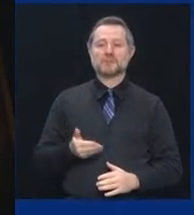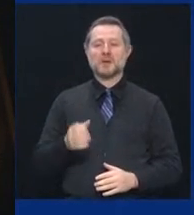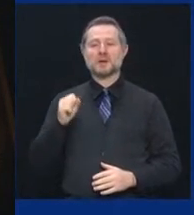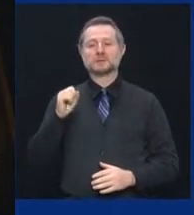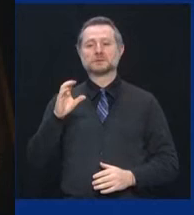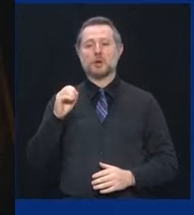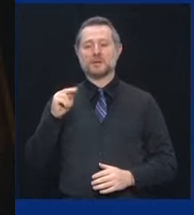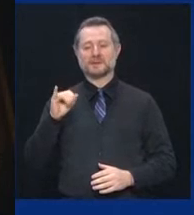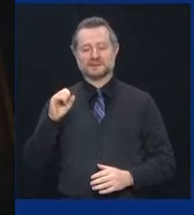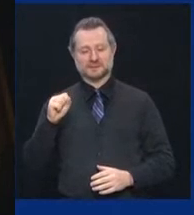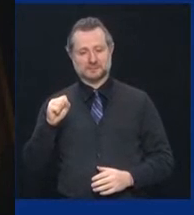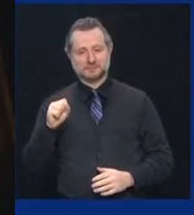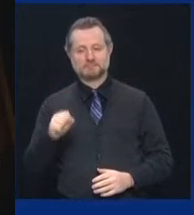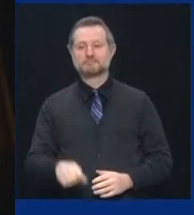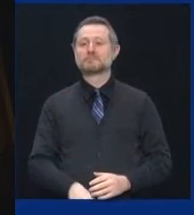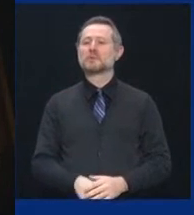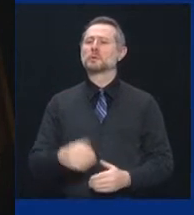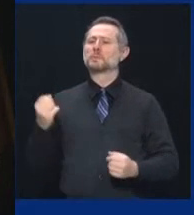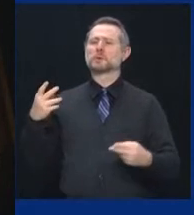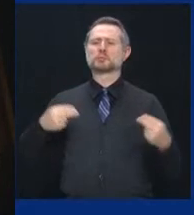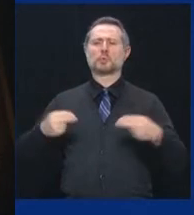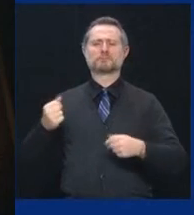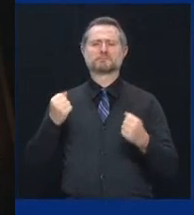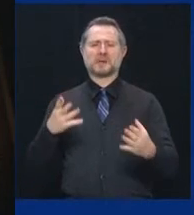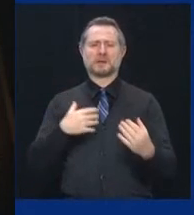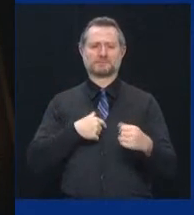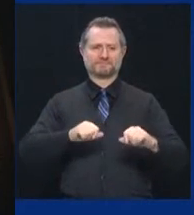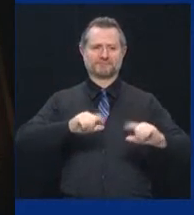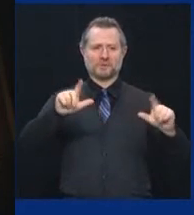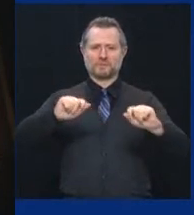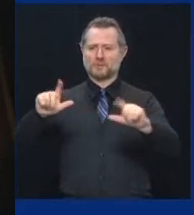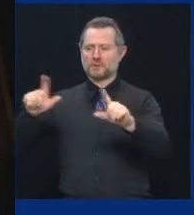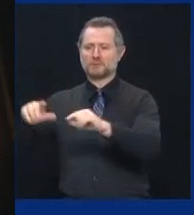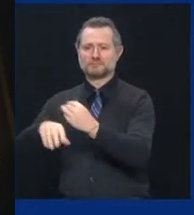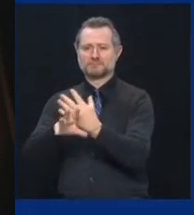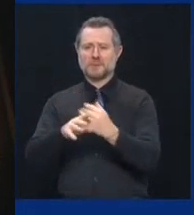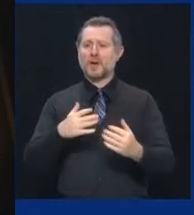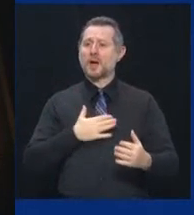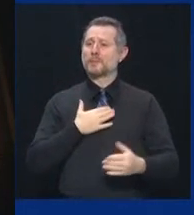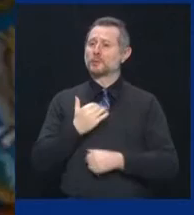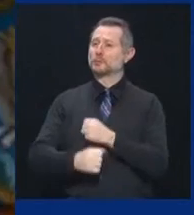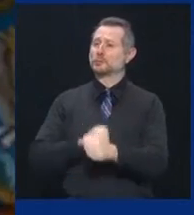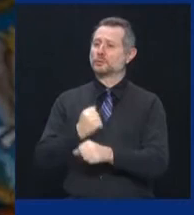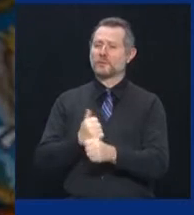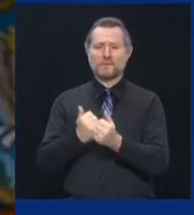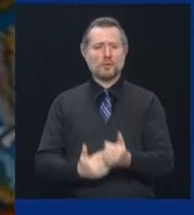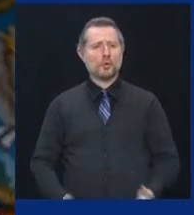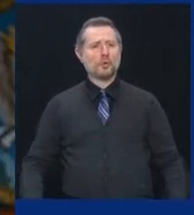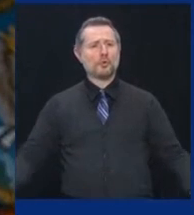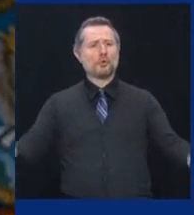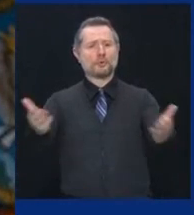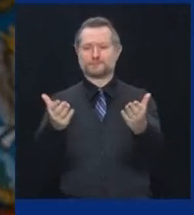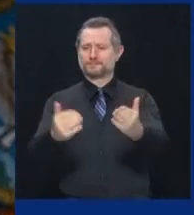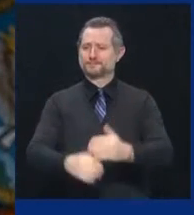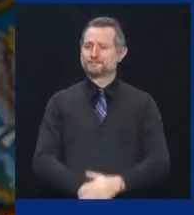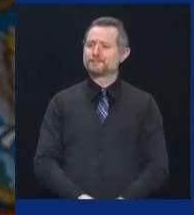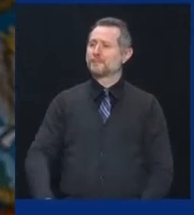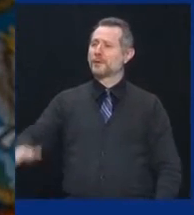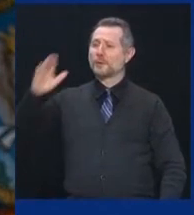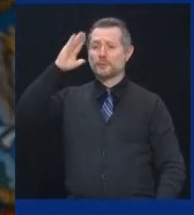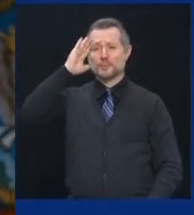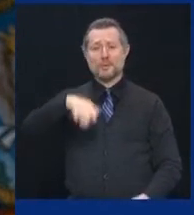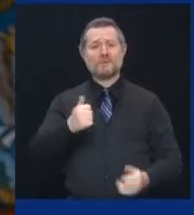year. Happy New Year to all. I believe it is with near universal relief